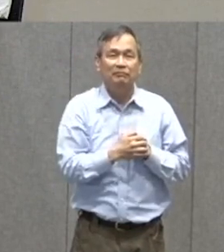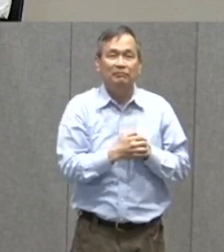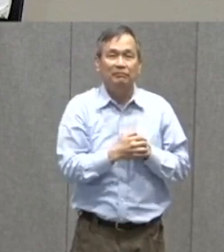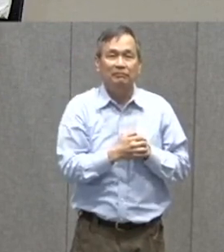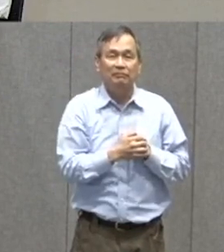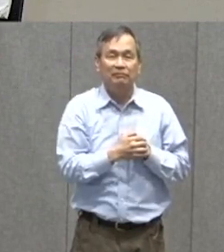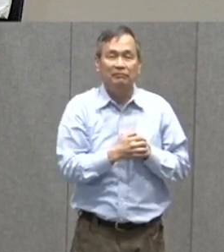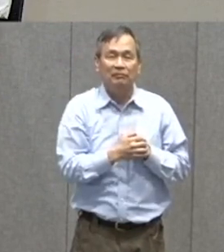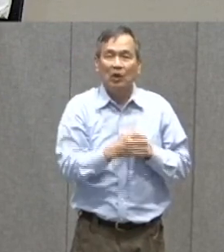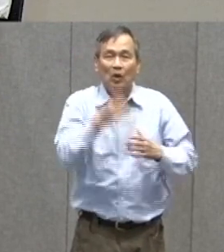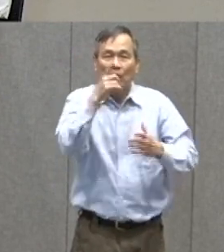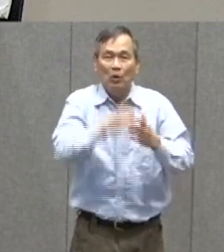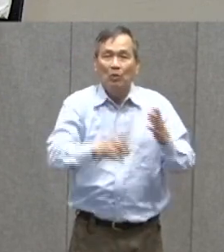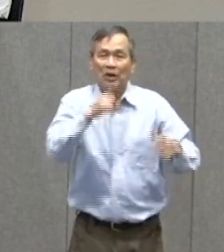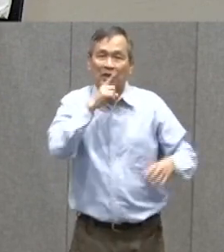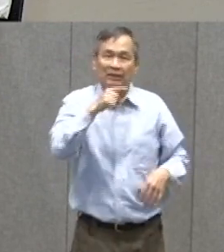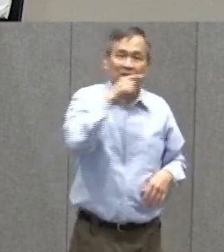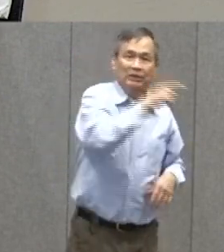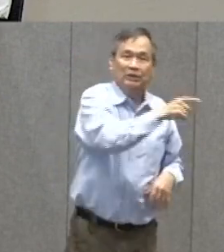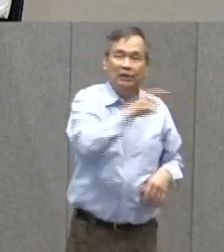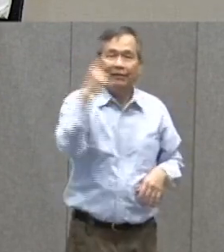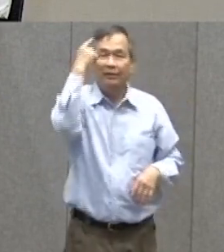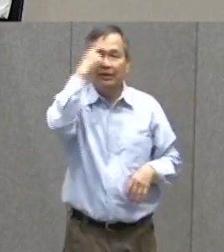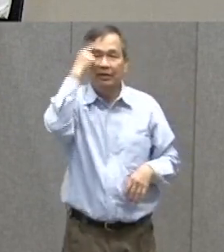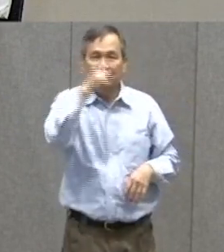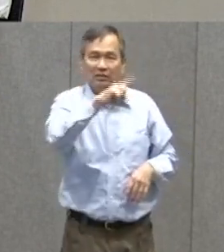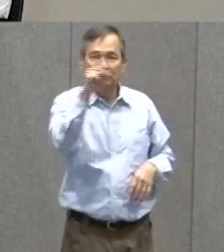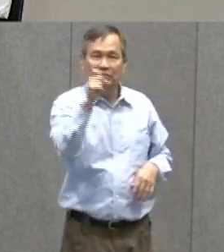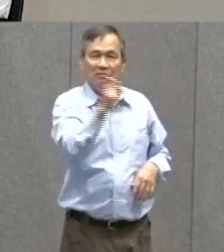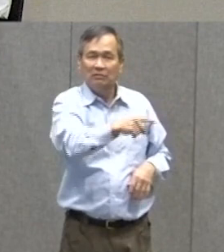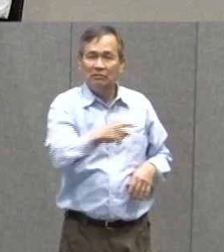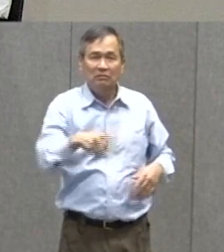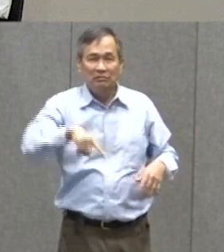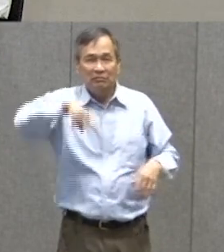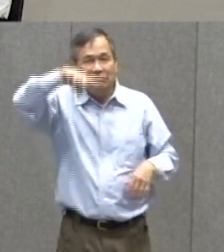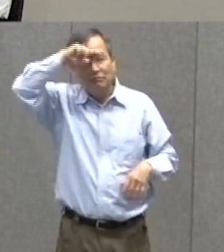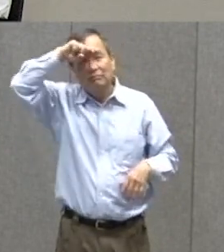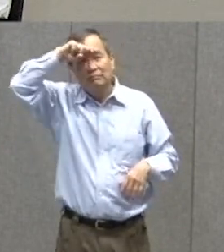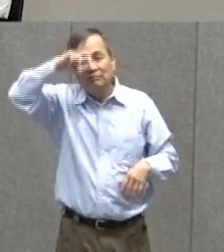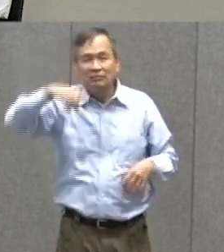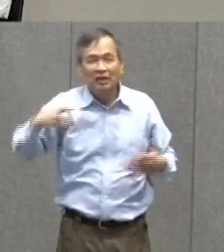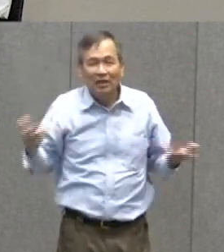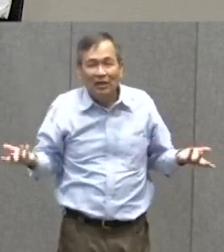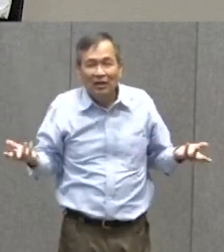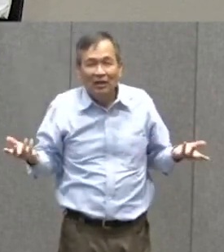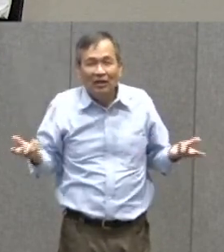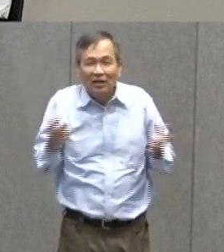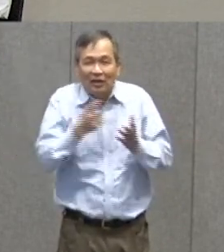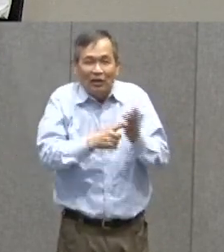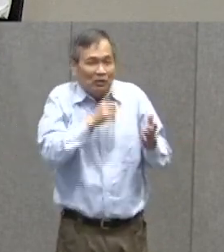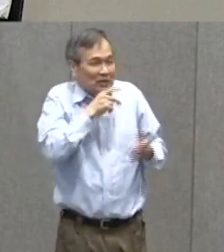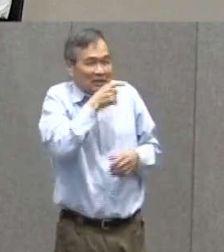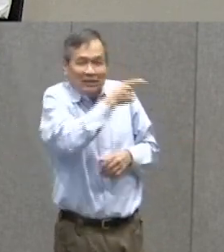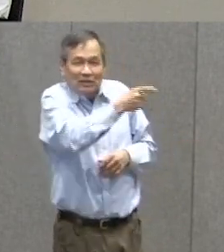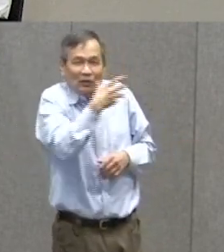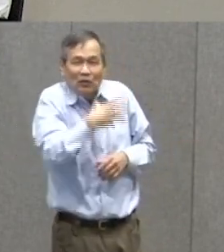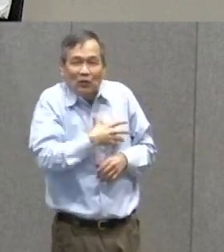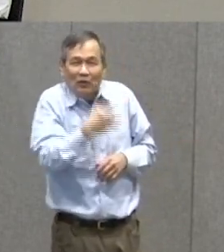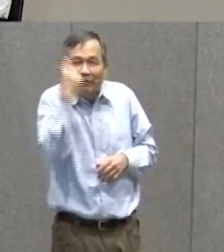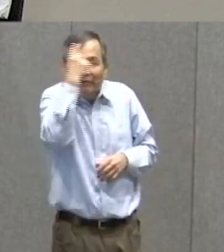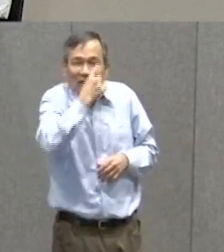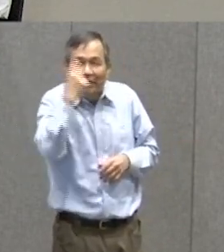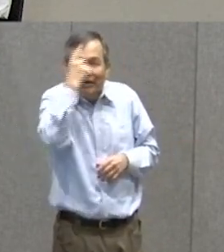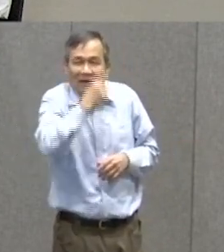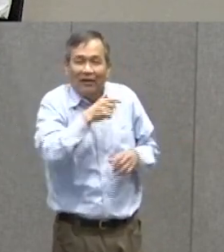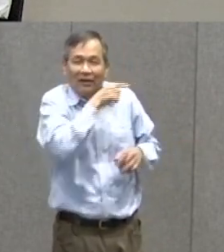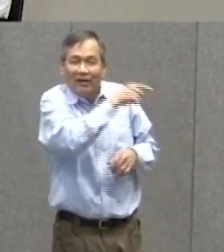Okay, what is she thinking? I don't know. If we look at her, what is she thinking? What is she thinking? You know, because she's